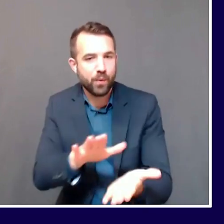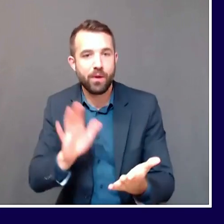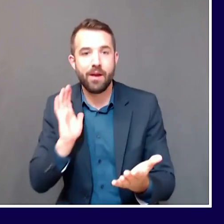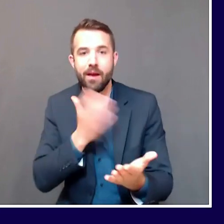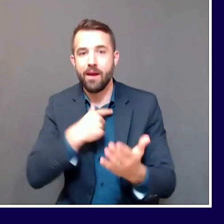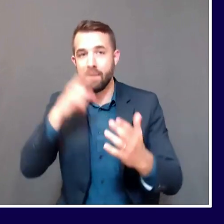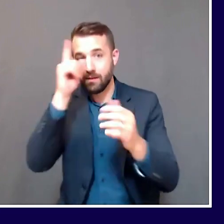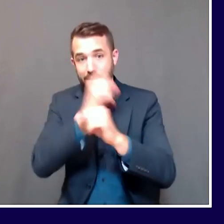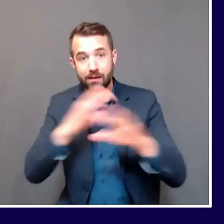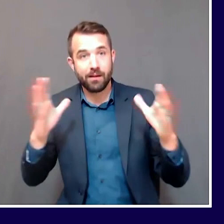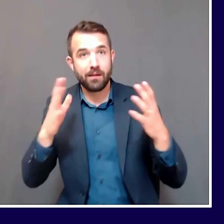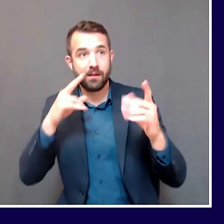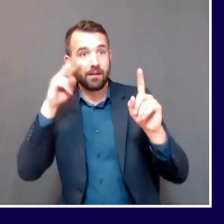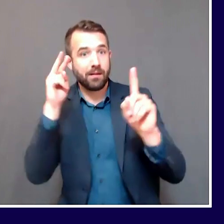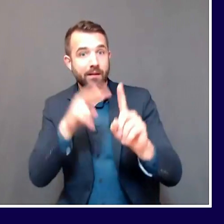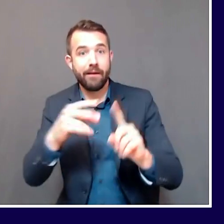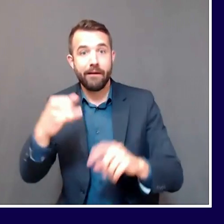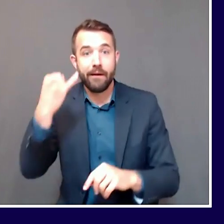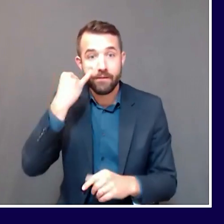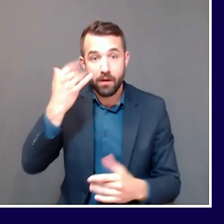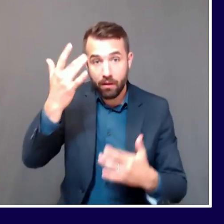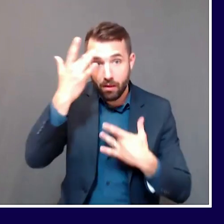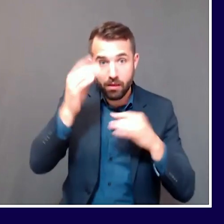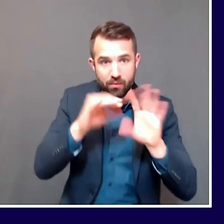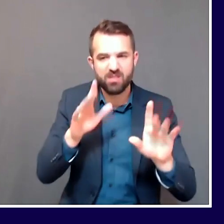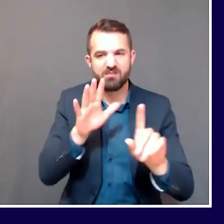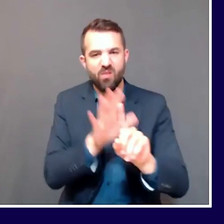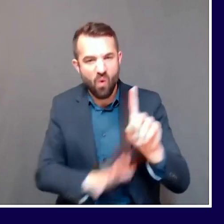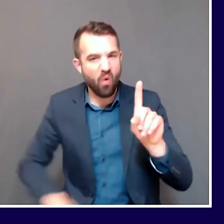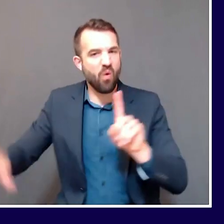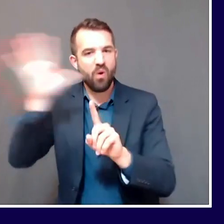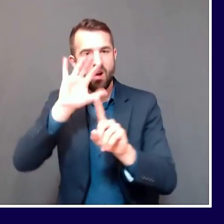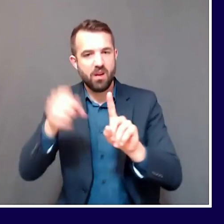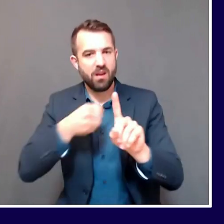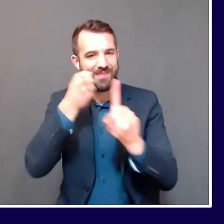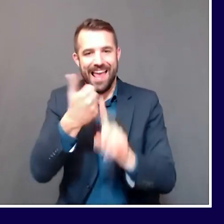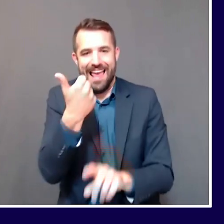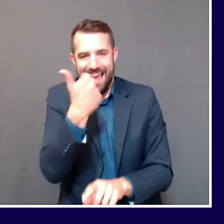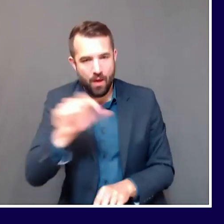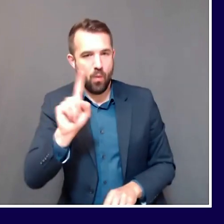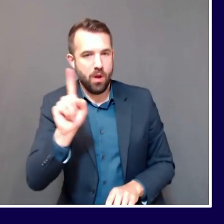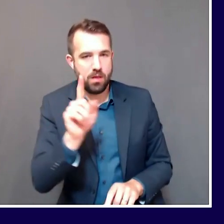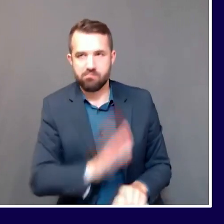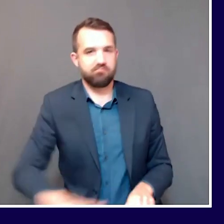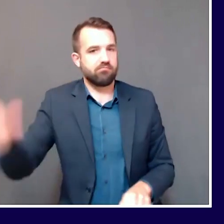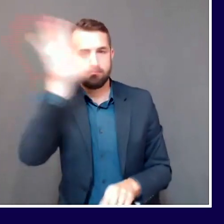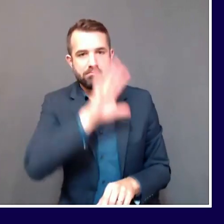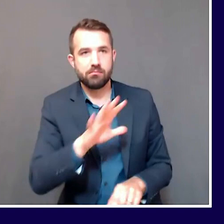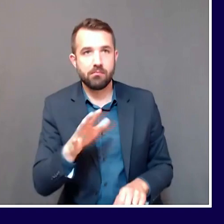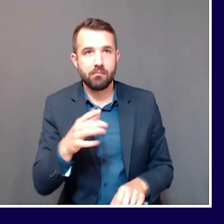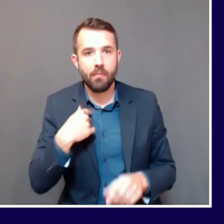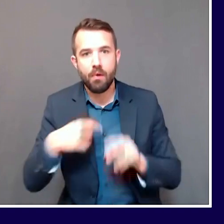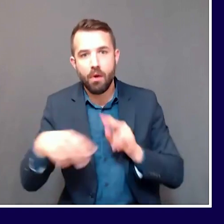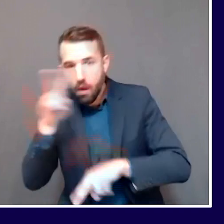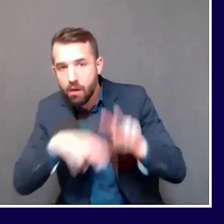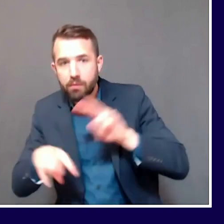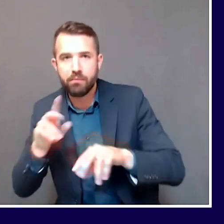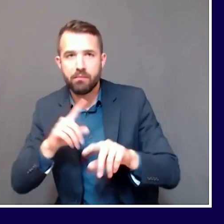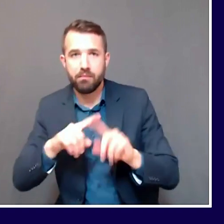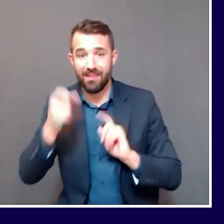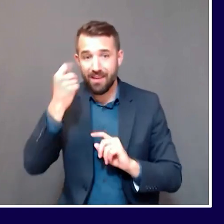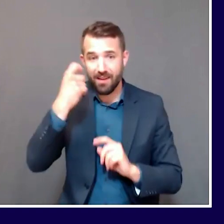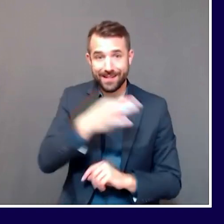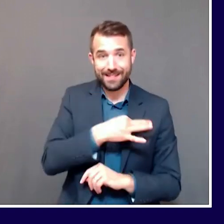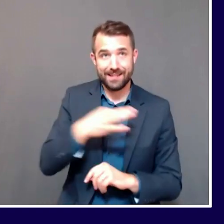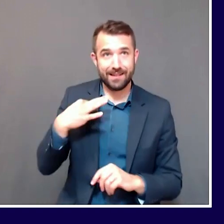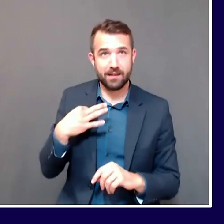could infect anybody involved. So when we're evaluating, for example, whether a staff member might have been